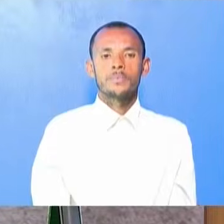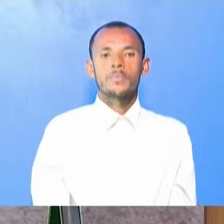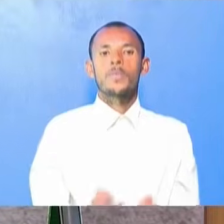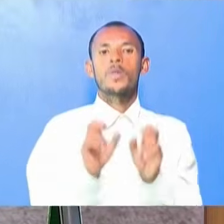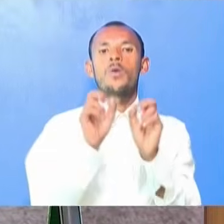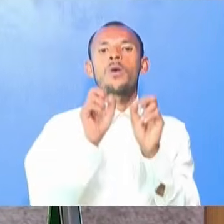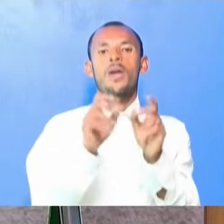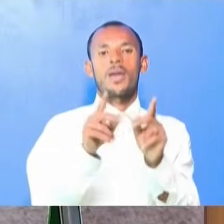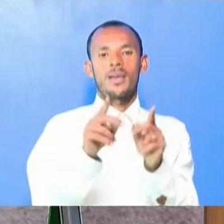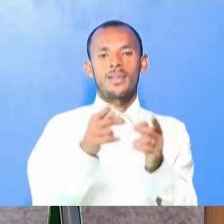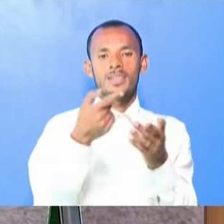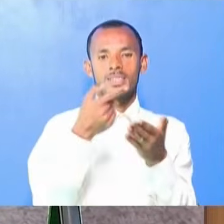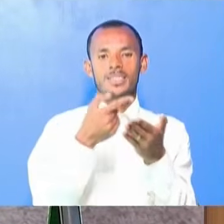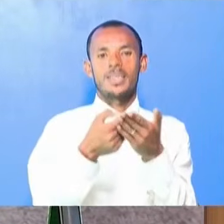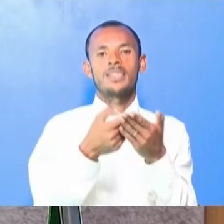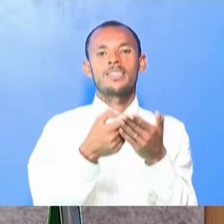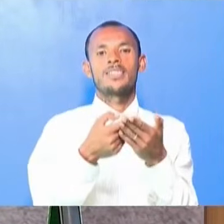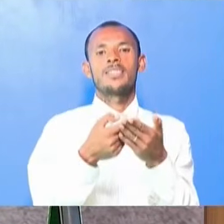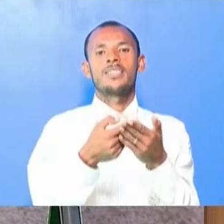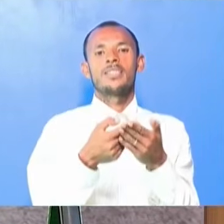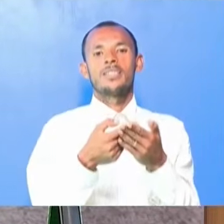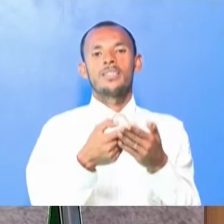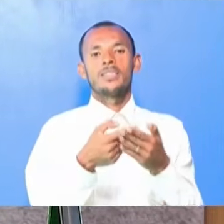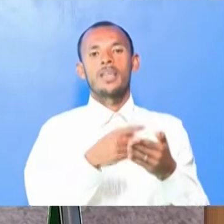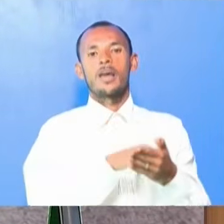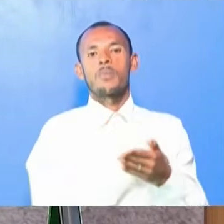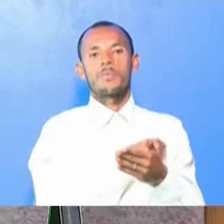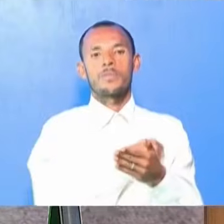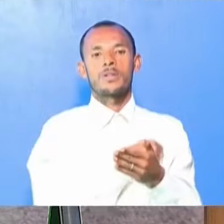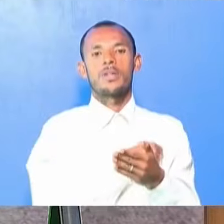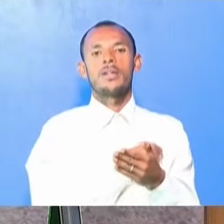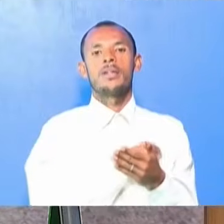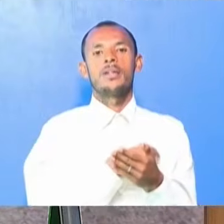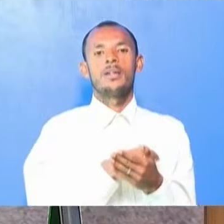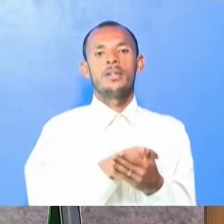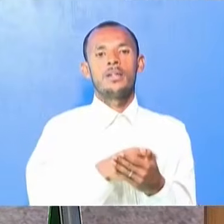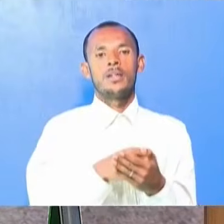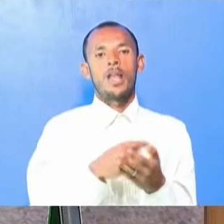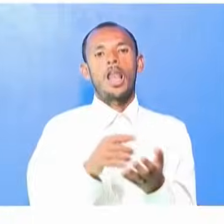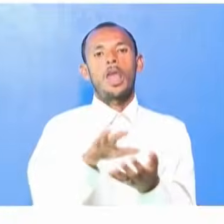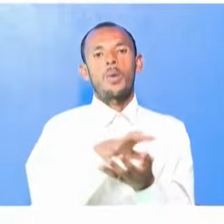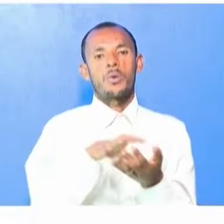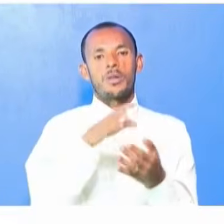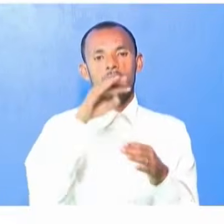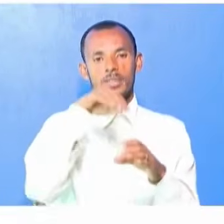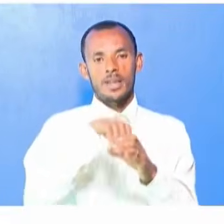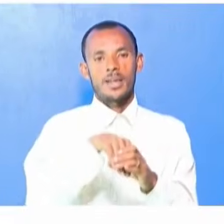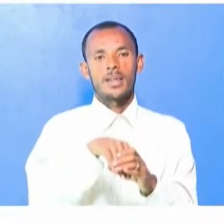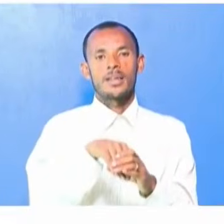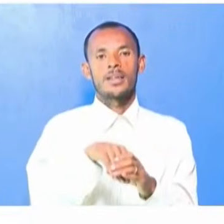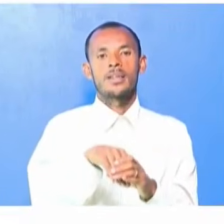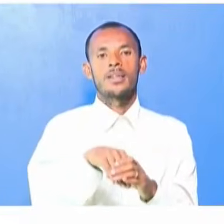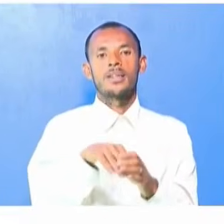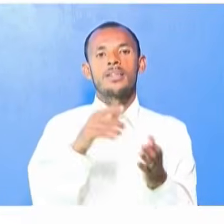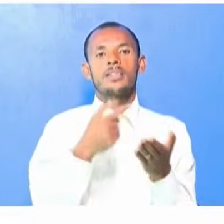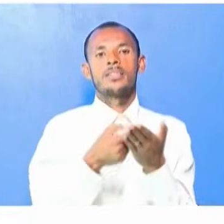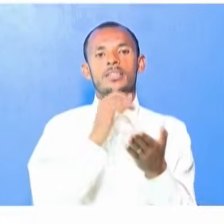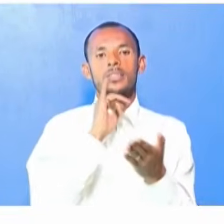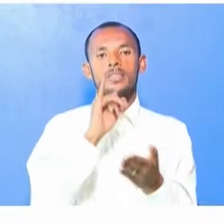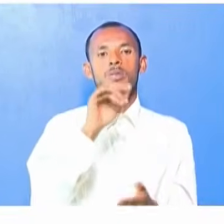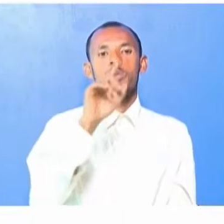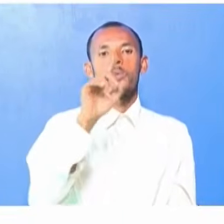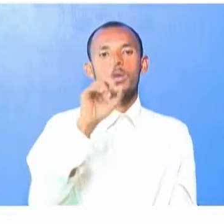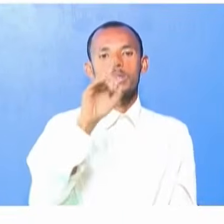Okay, assume this thermometer, it has a liquid inside it, and there is a scale here. Assume this one is